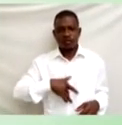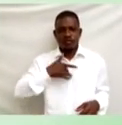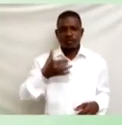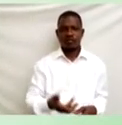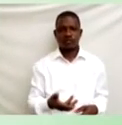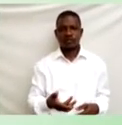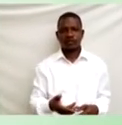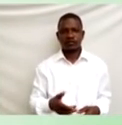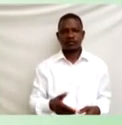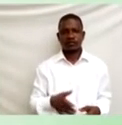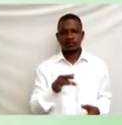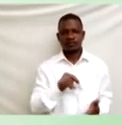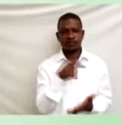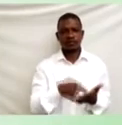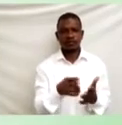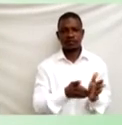over again.